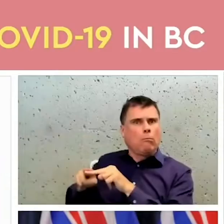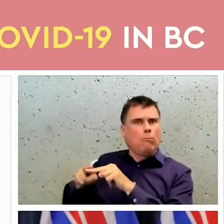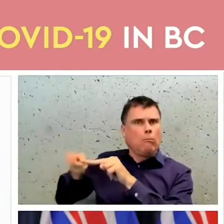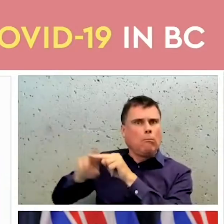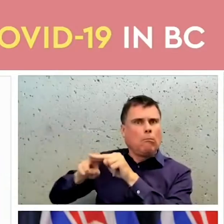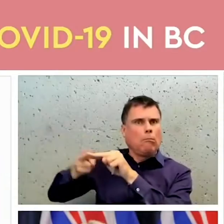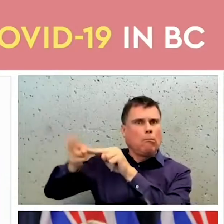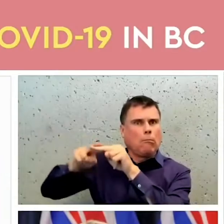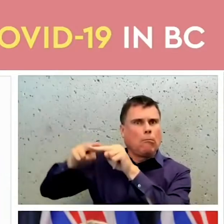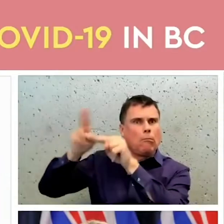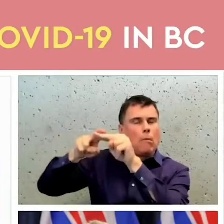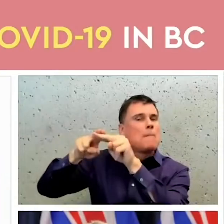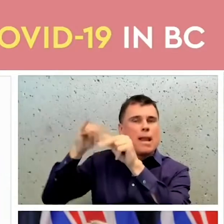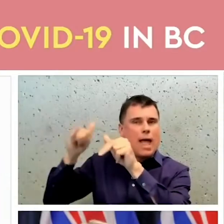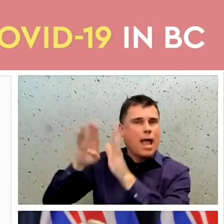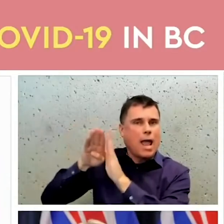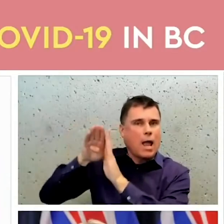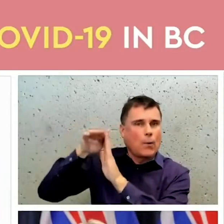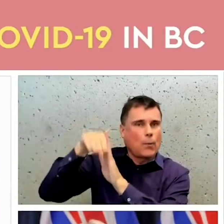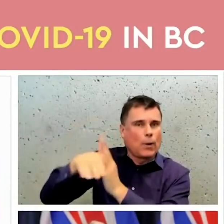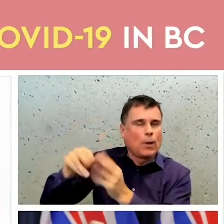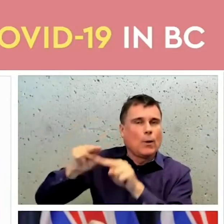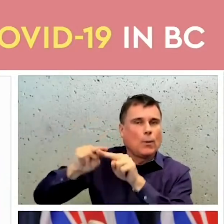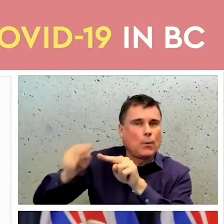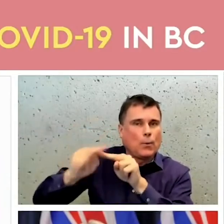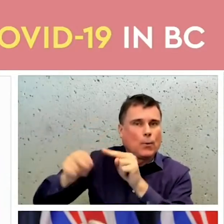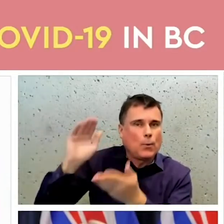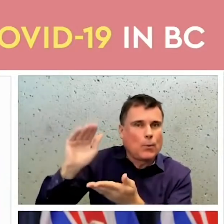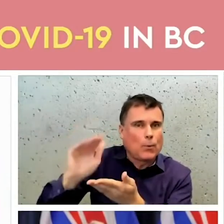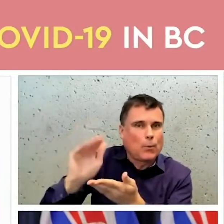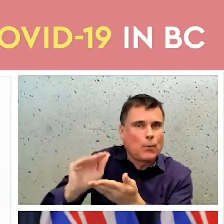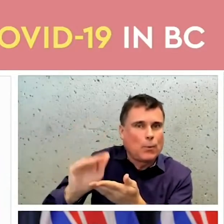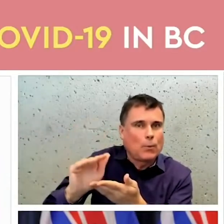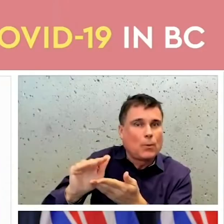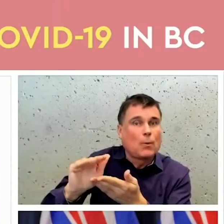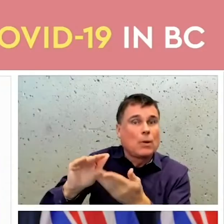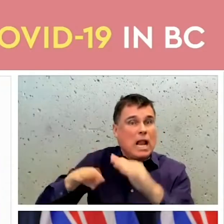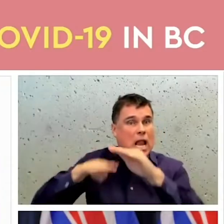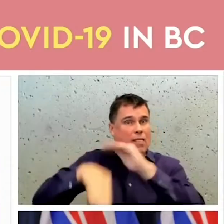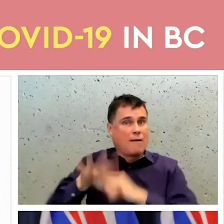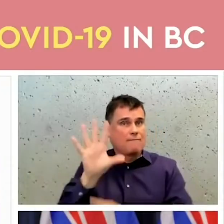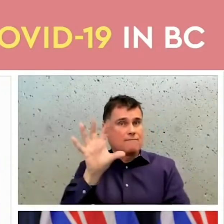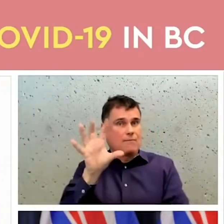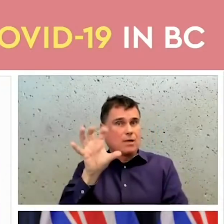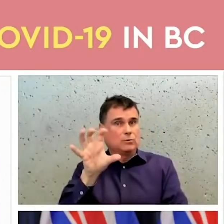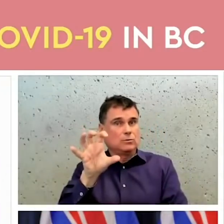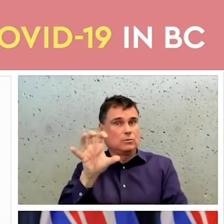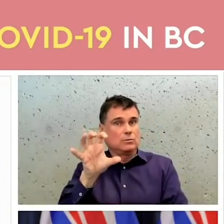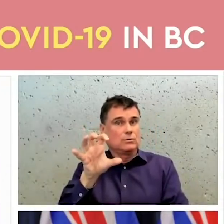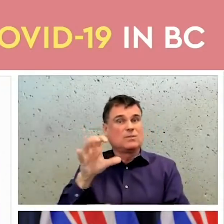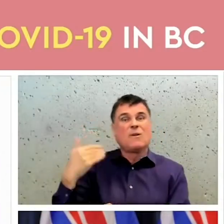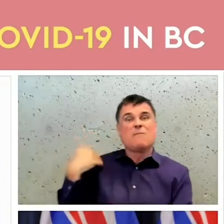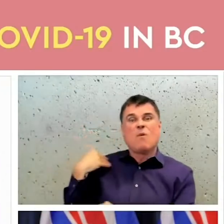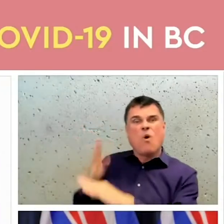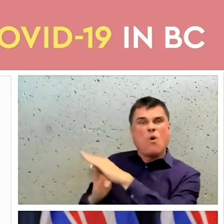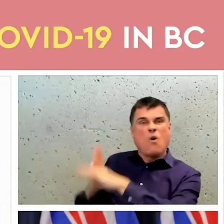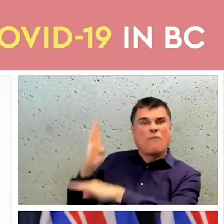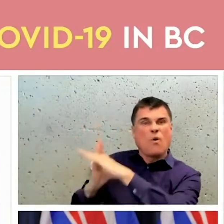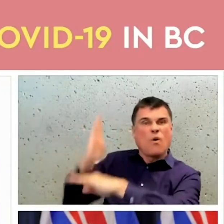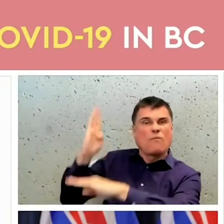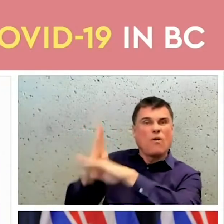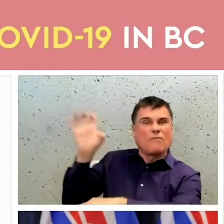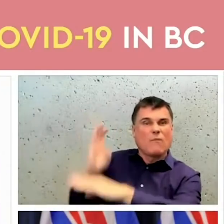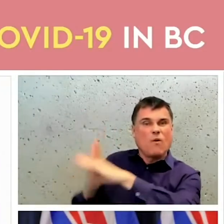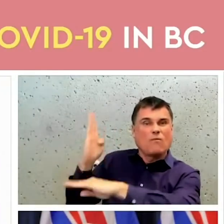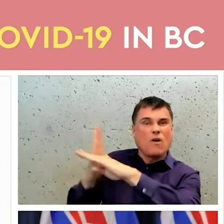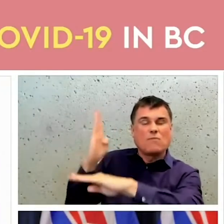and into October. We've now seen it fall below 500 for the first time in some time. As well, we've seen a